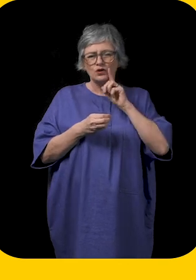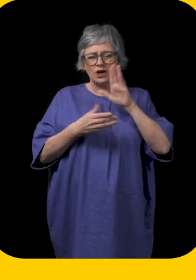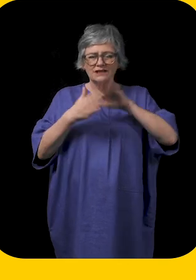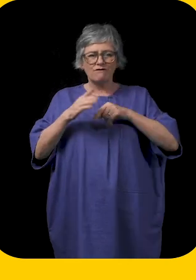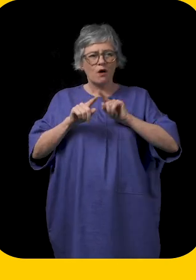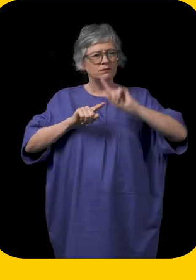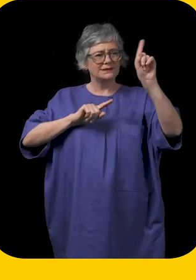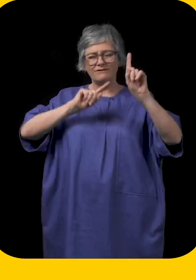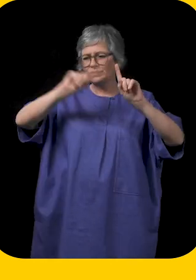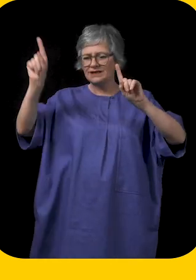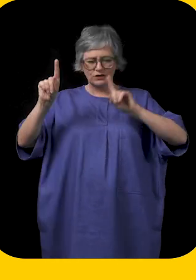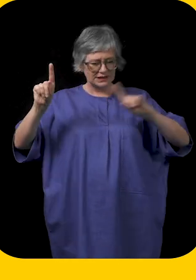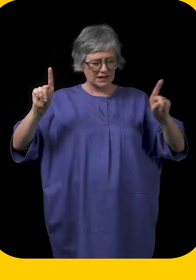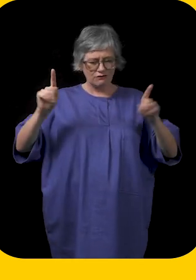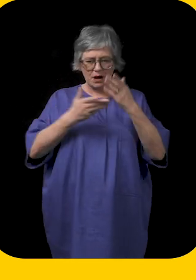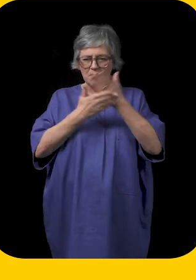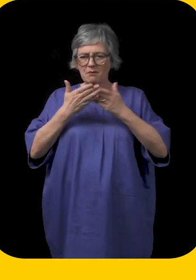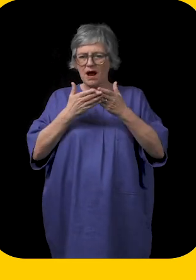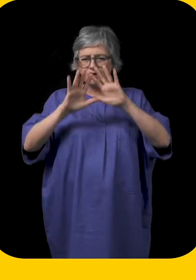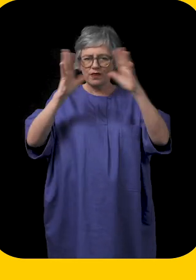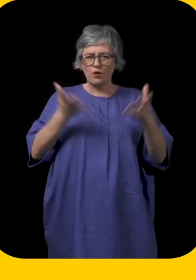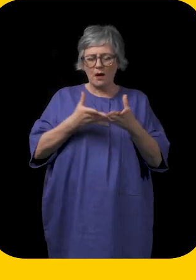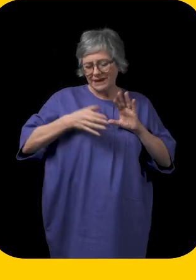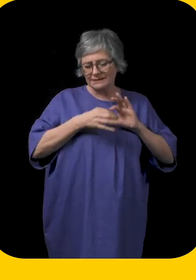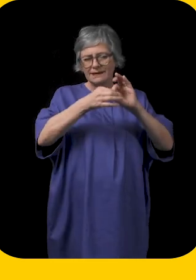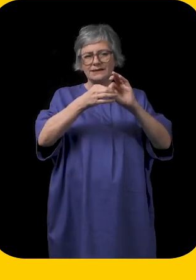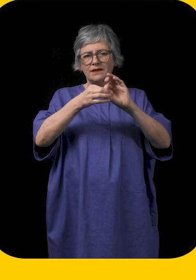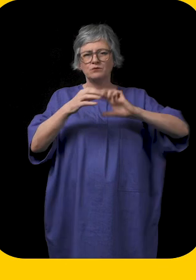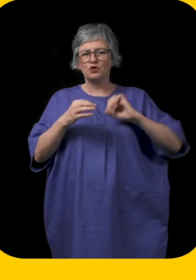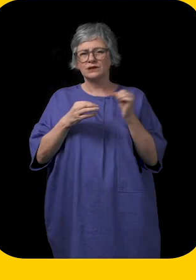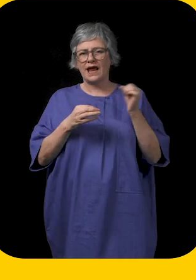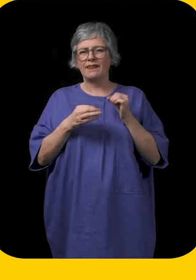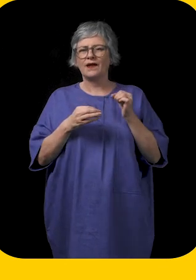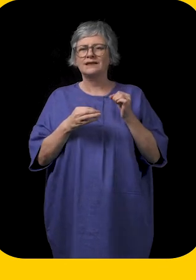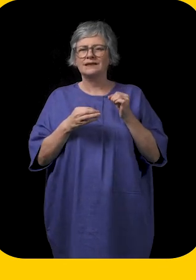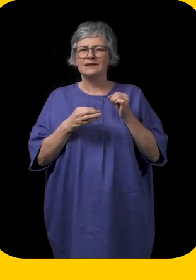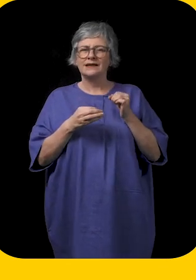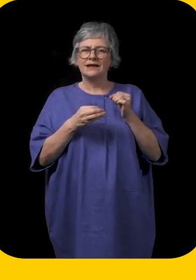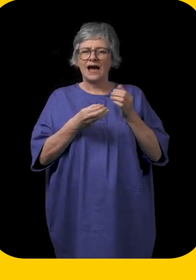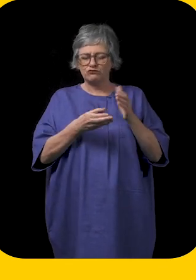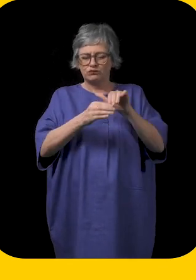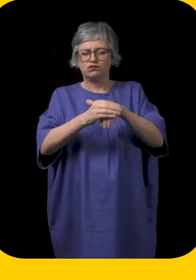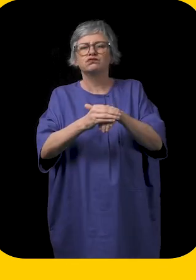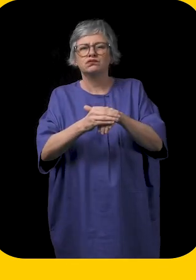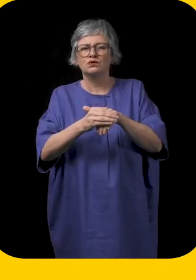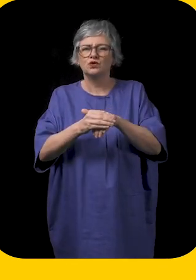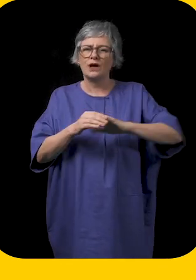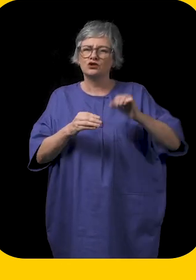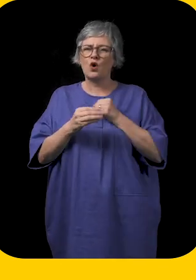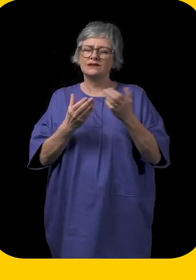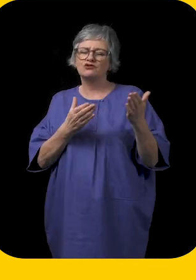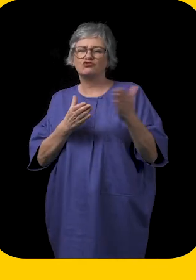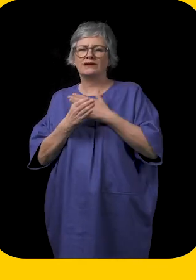who had come from different parts of the world, and connecting them to Scotland, and kind of rooting them somehow to a